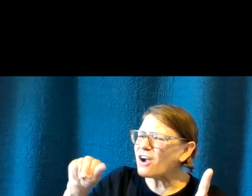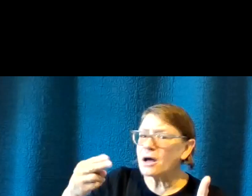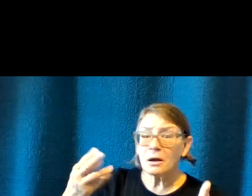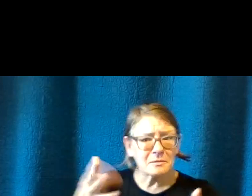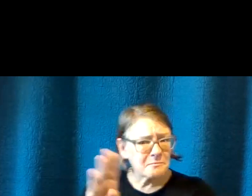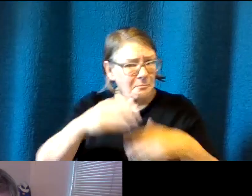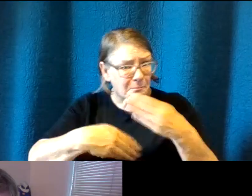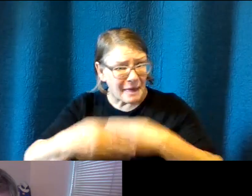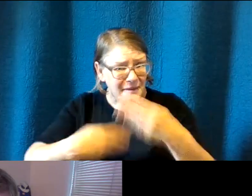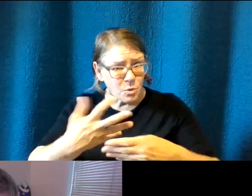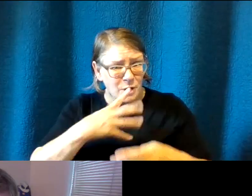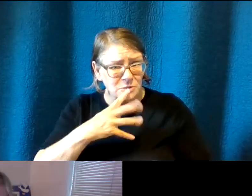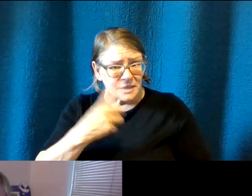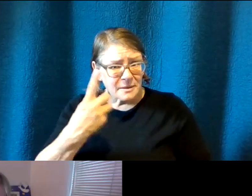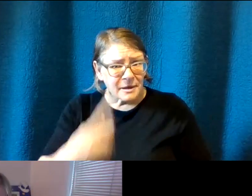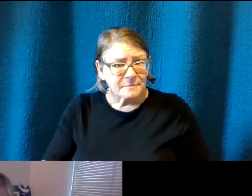on that?